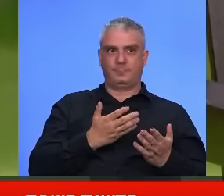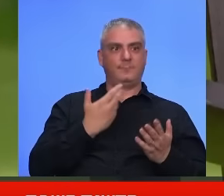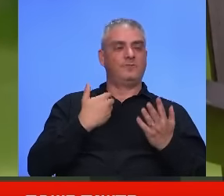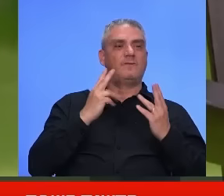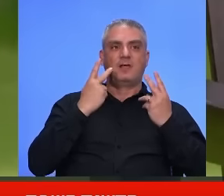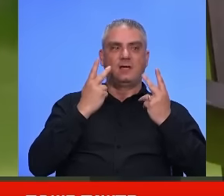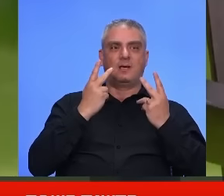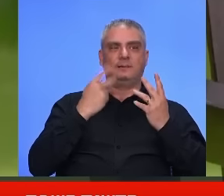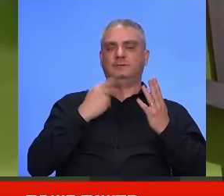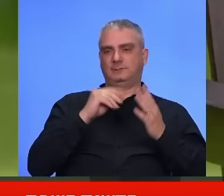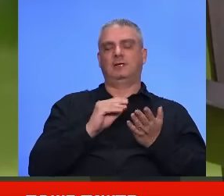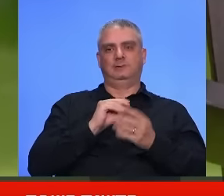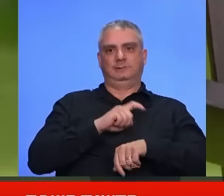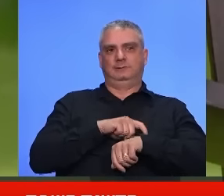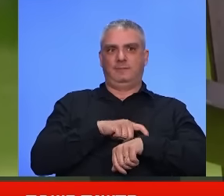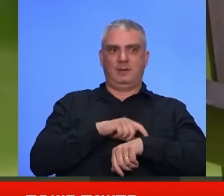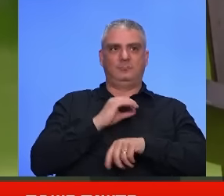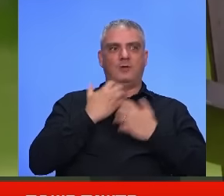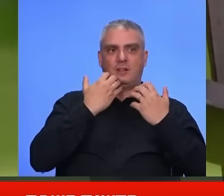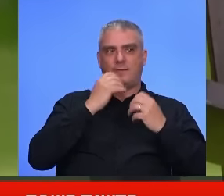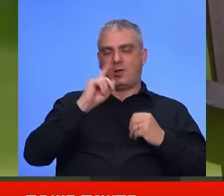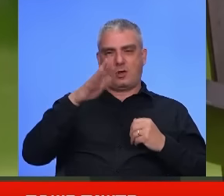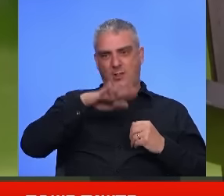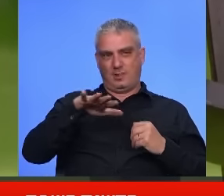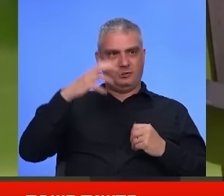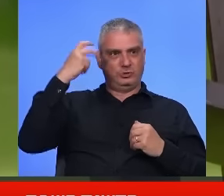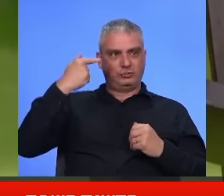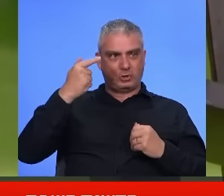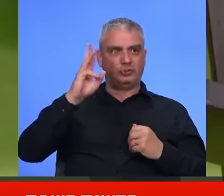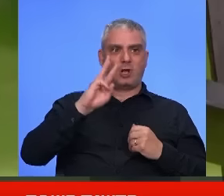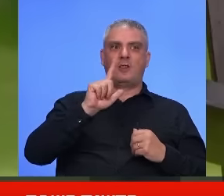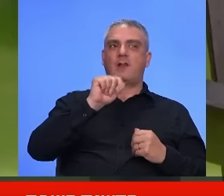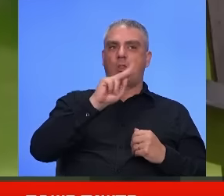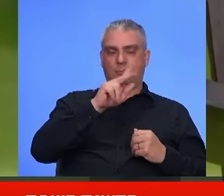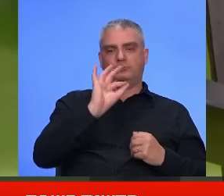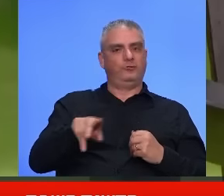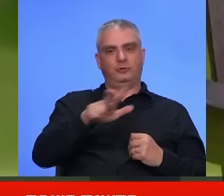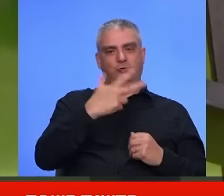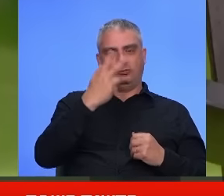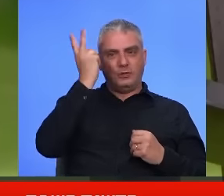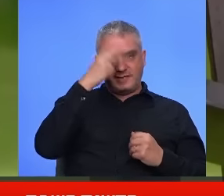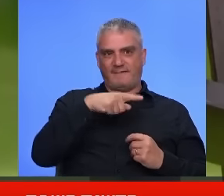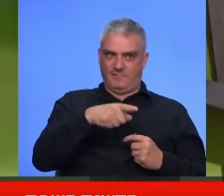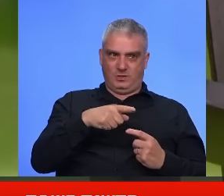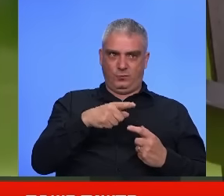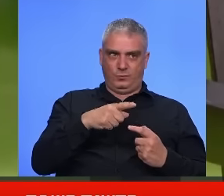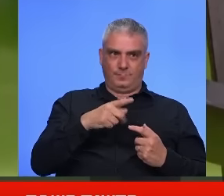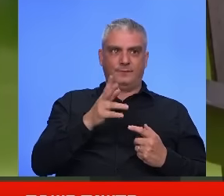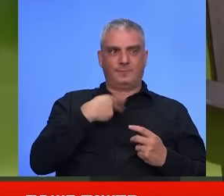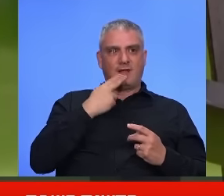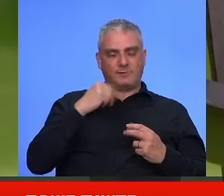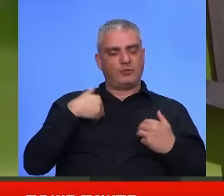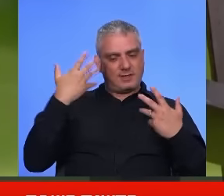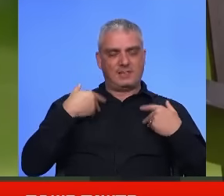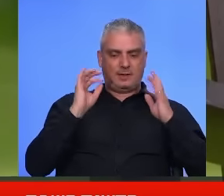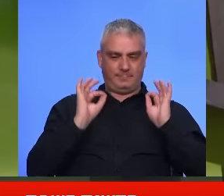importantly, it has taken us time to explain everything to George, Charlotte and Louis in a way that's appropriate for them and to reassure them that